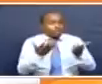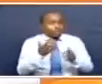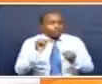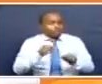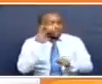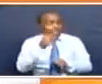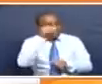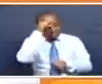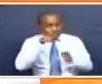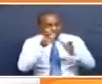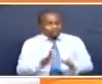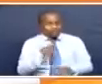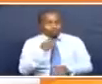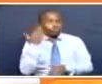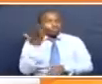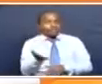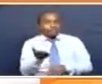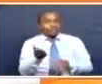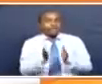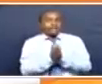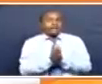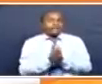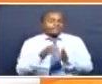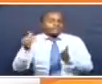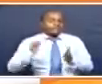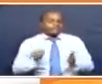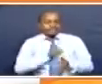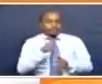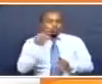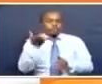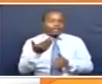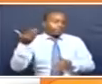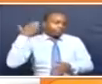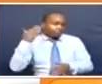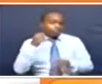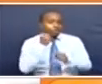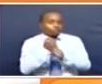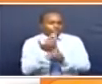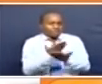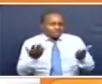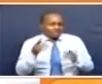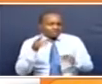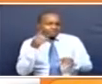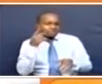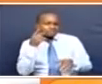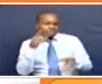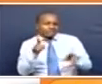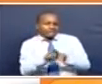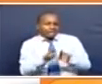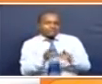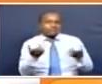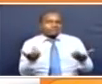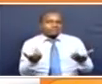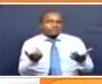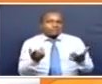there and employees who are there previously doing things that look like they are expropriating